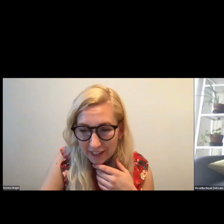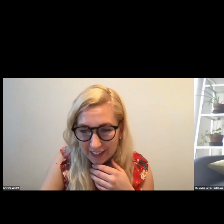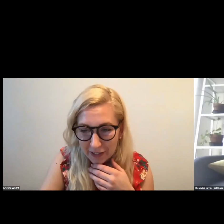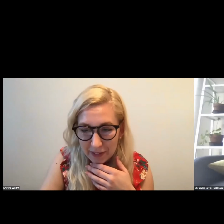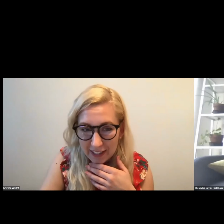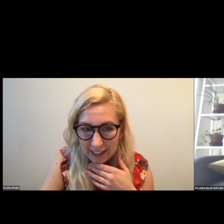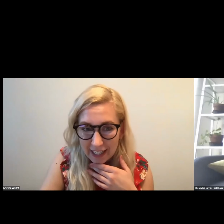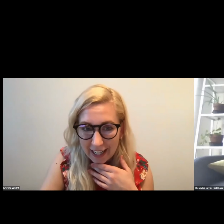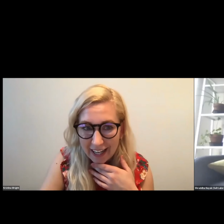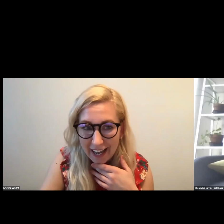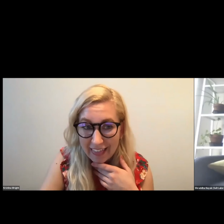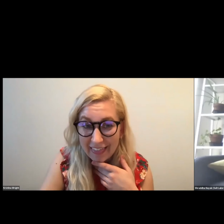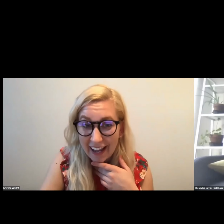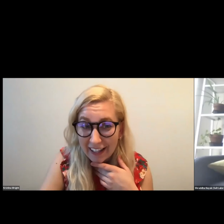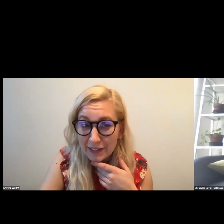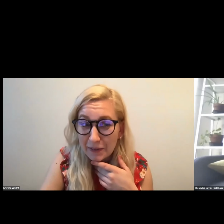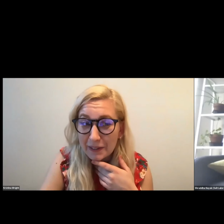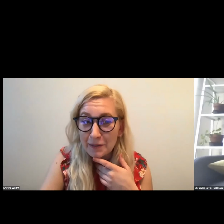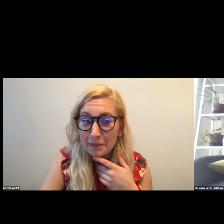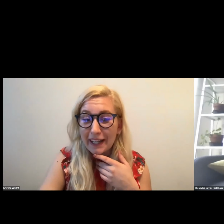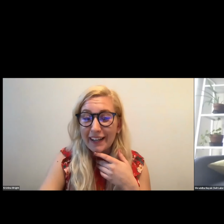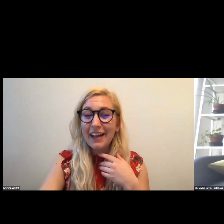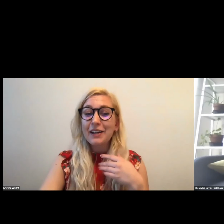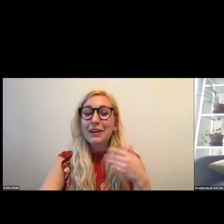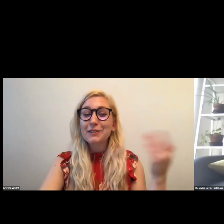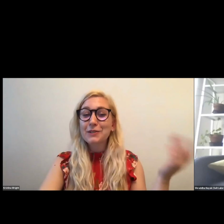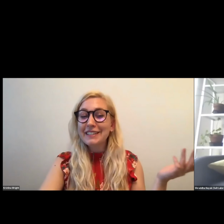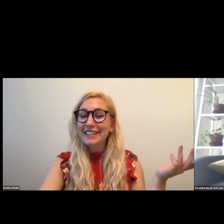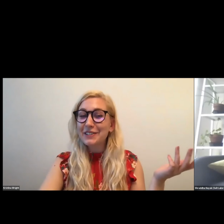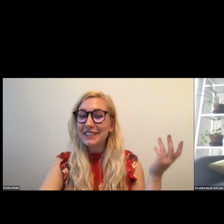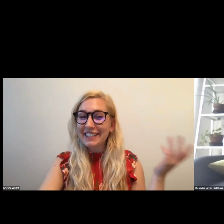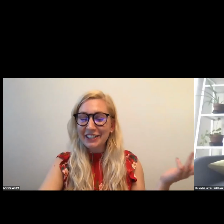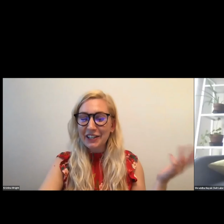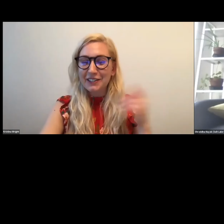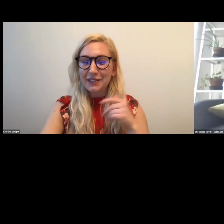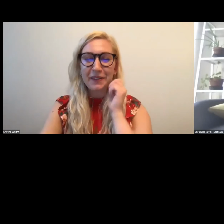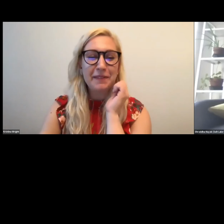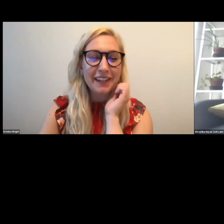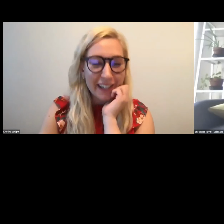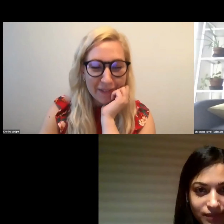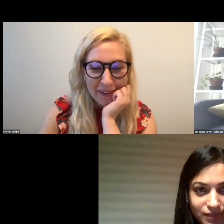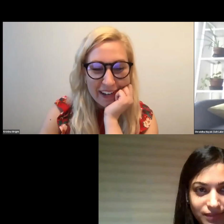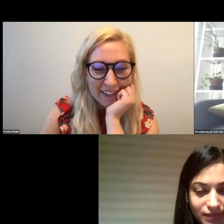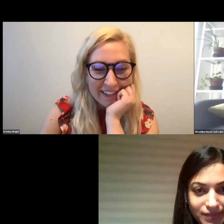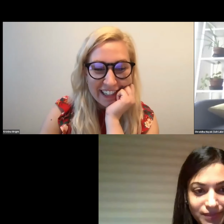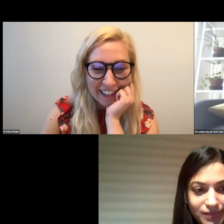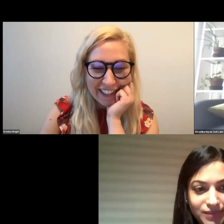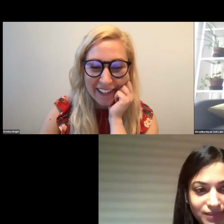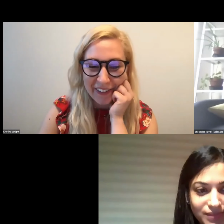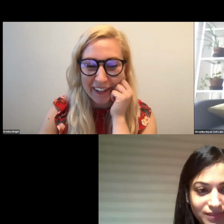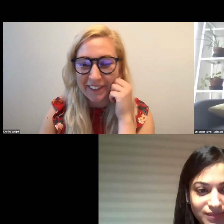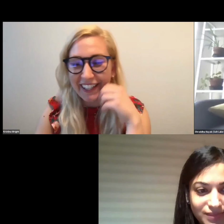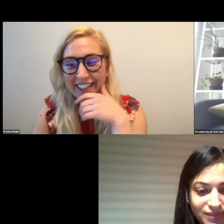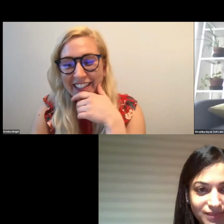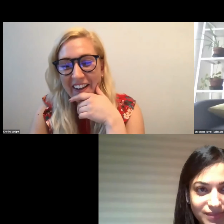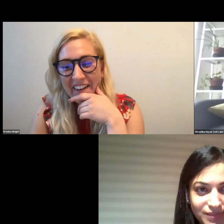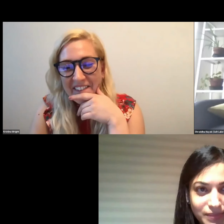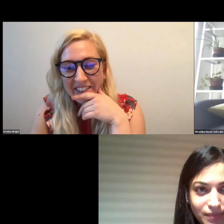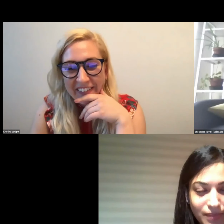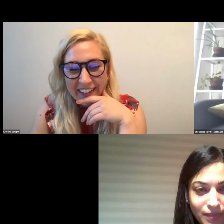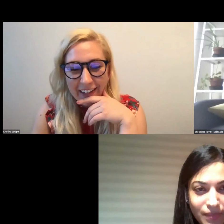data visualization with us today, and that's going to be her twin sister, Deeksha. So can we welcome Deeksha to the panel,